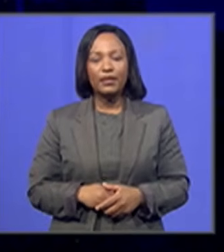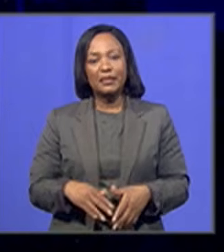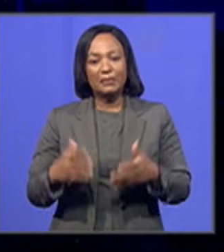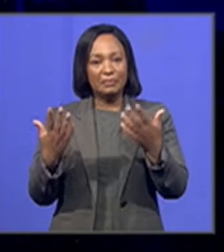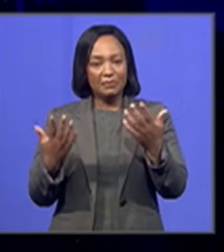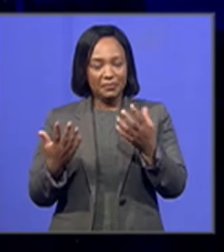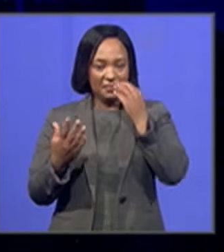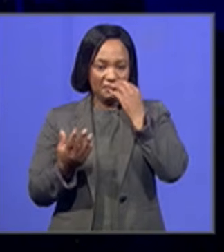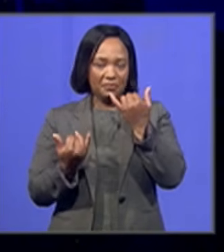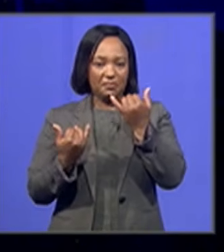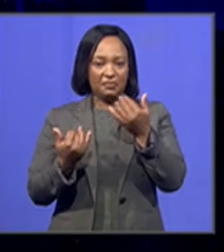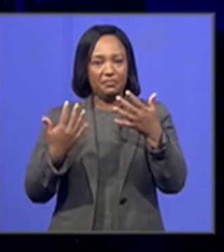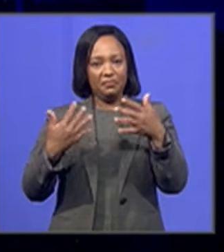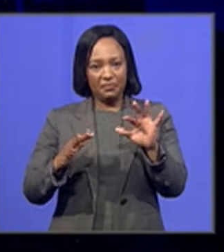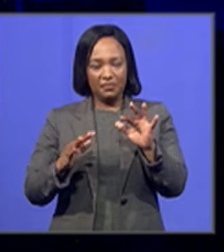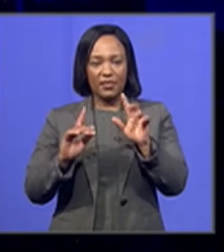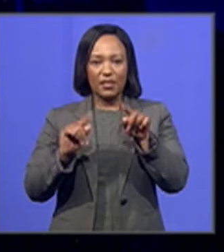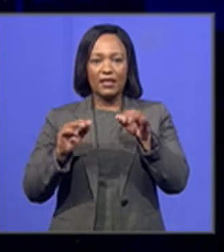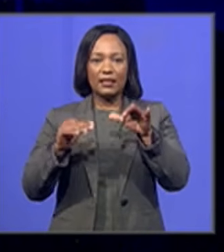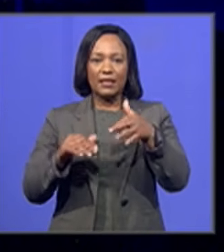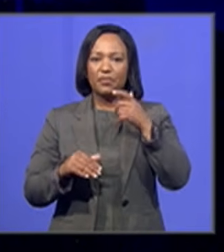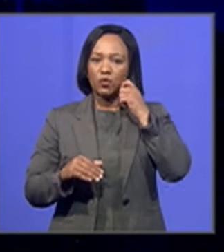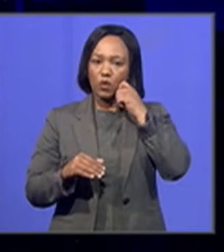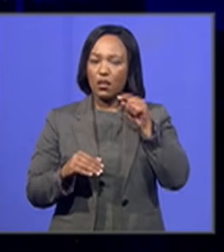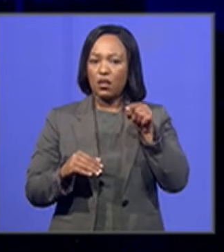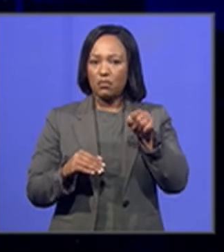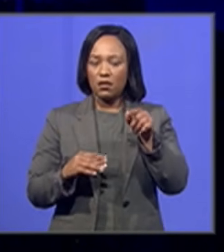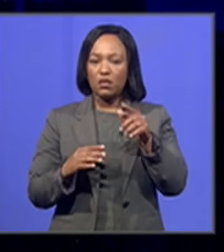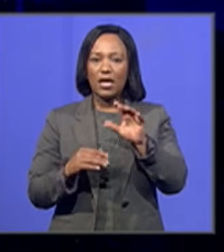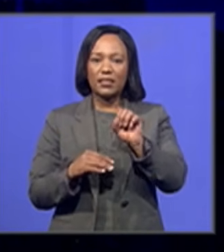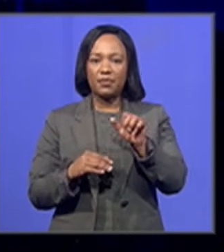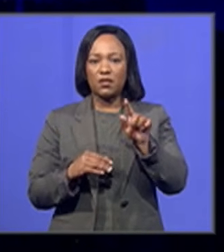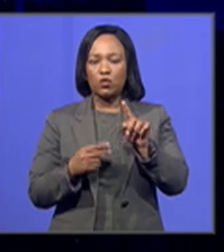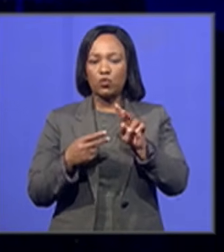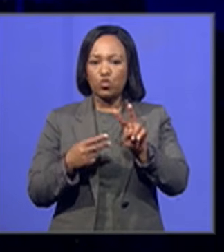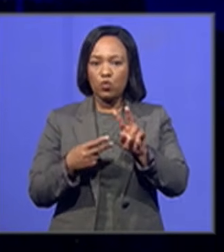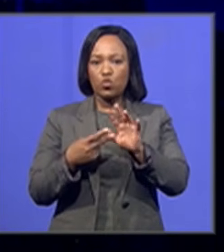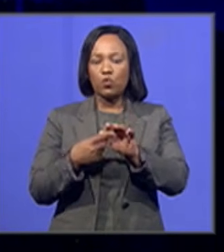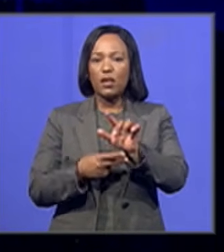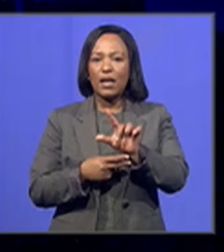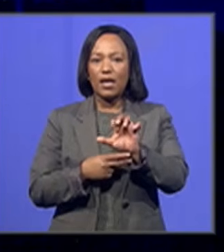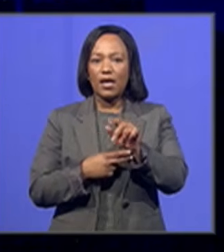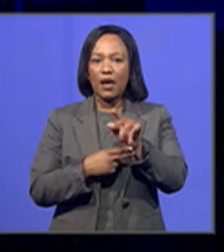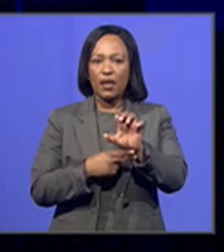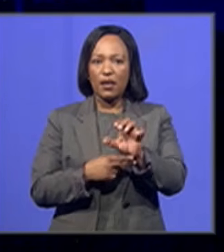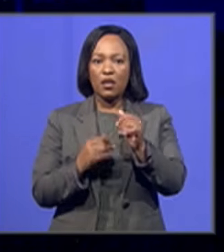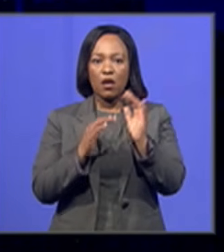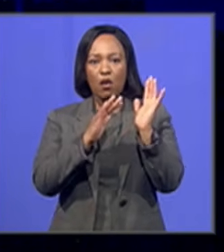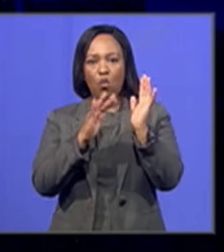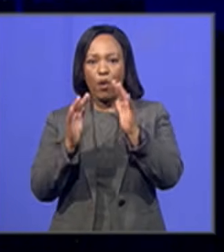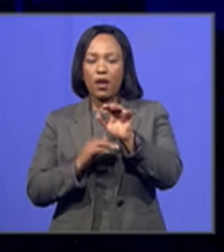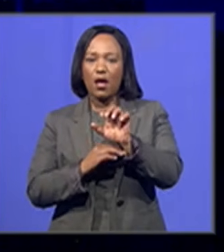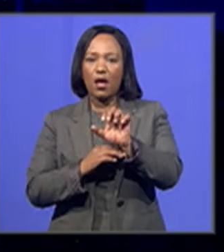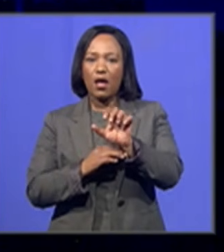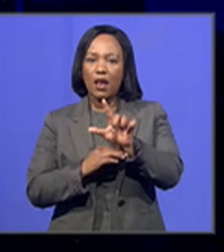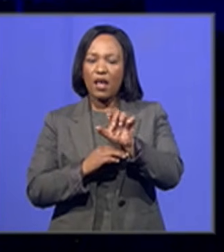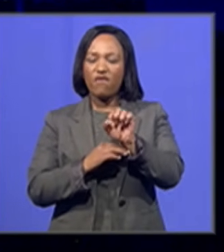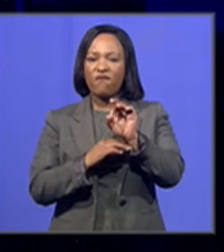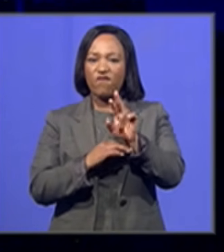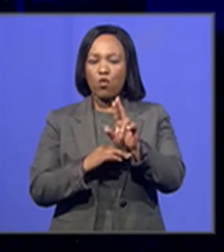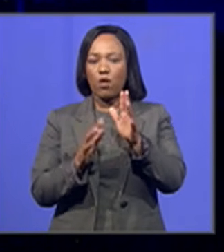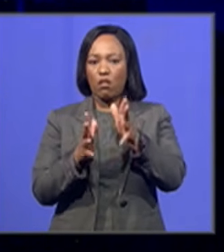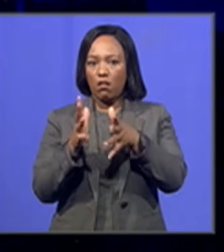Moedibile hakalo tsa ka jeno moifa wa Setswana o teng hosane kwano SABC 2 le SABC le hae ha jwale bolipi bo latela ka lefu motaung ho tswa